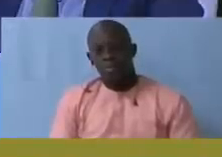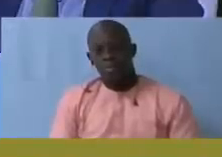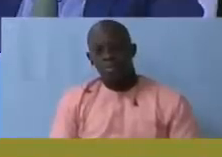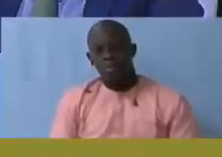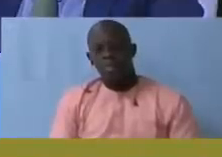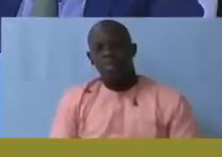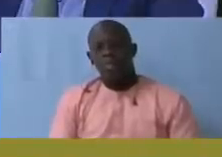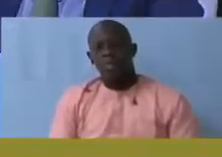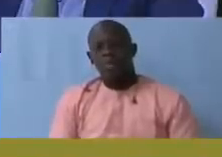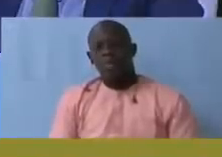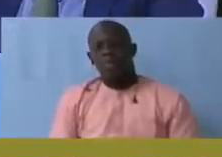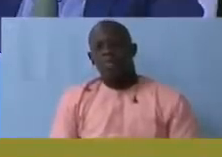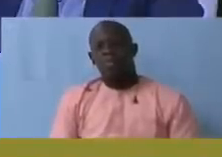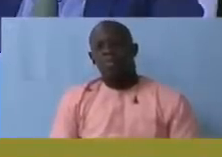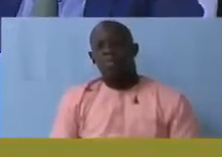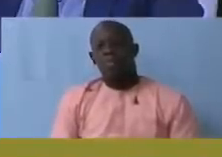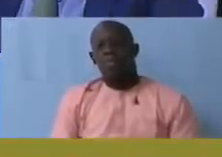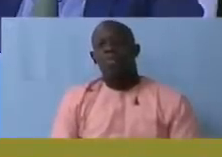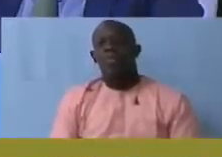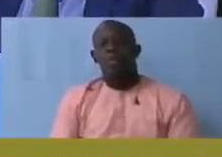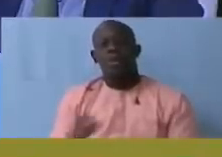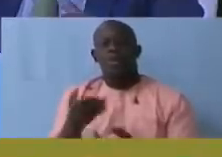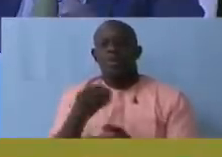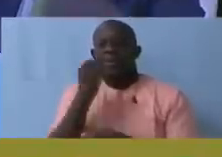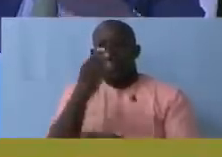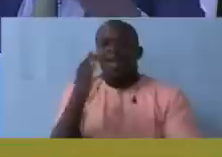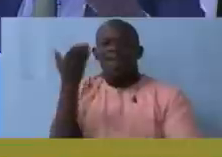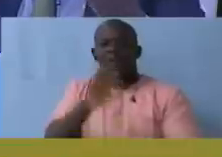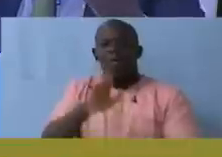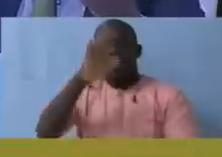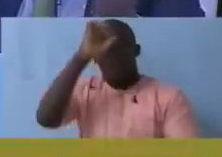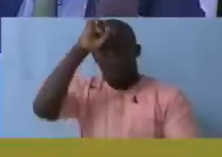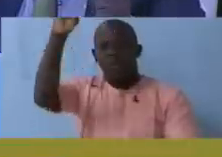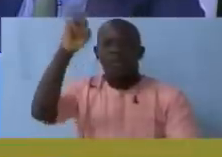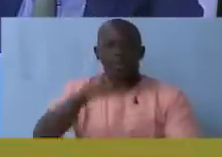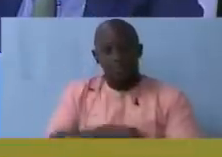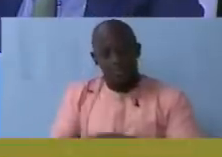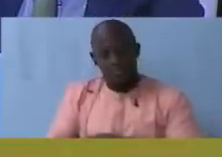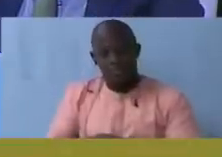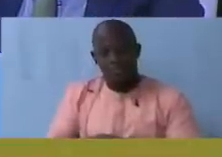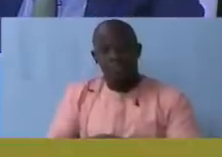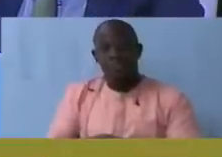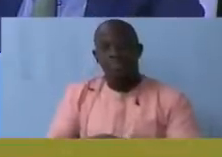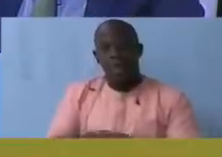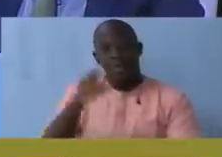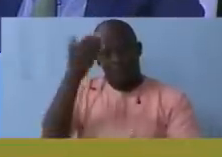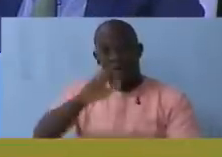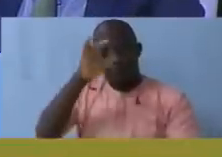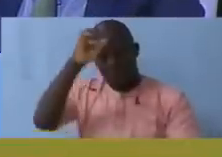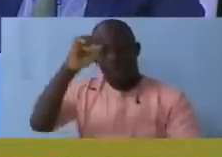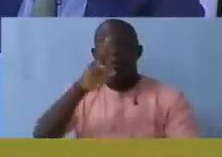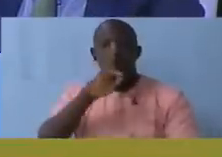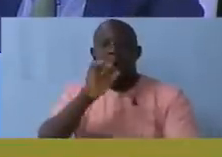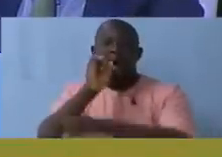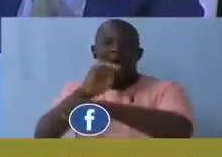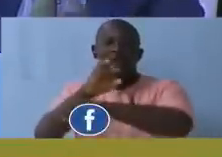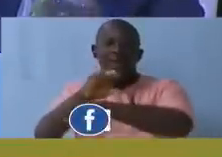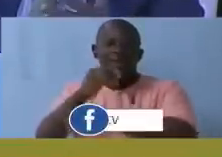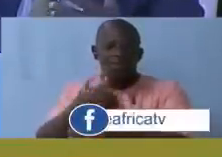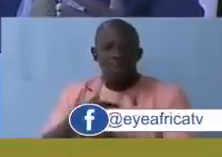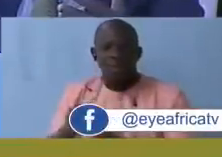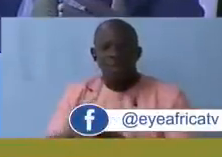Yeah. He advised me to collect samples. From who? From the patient.